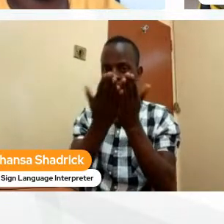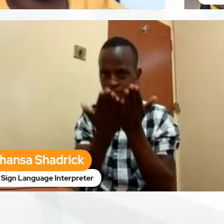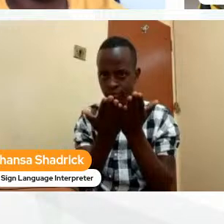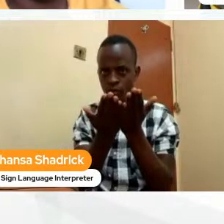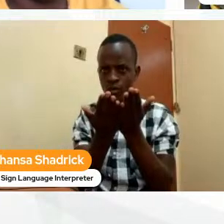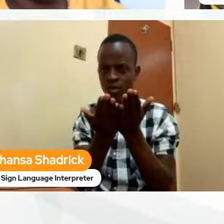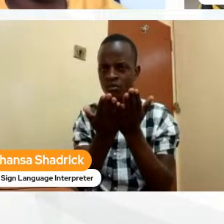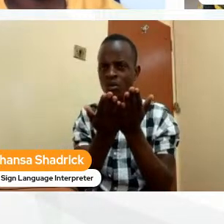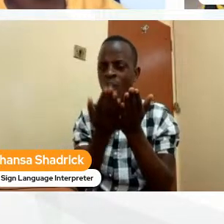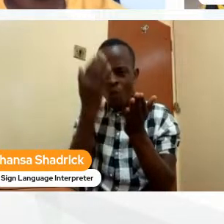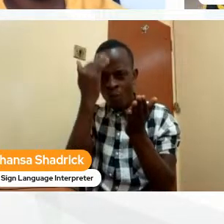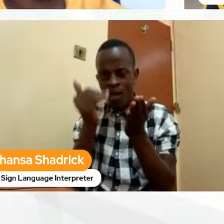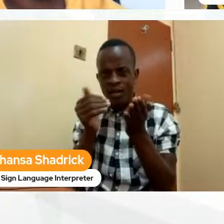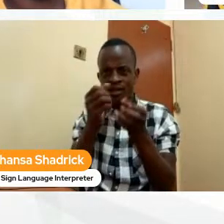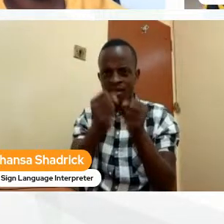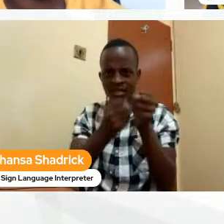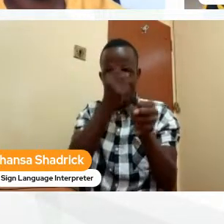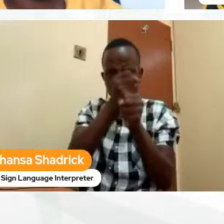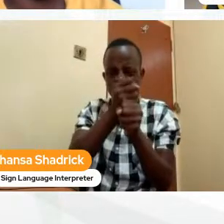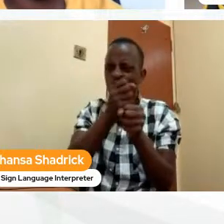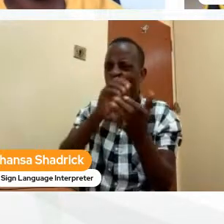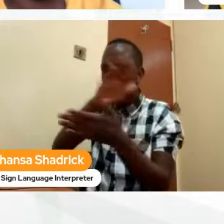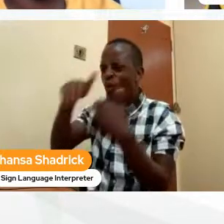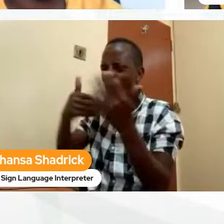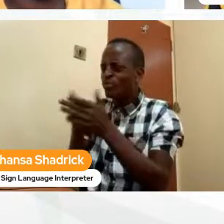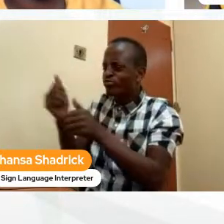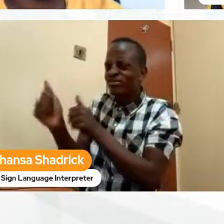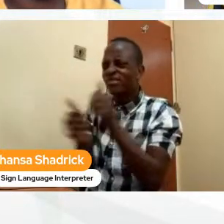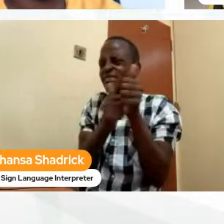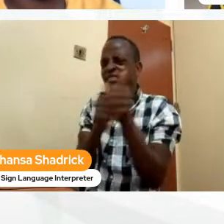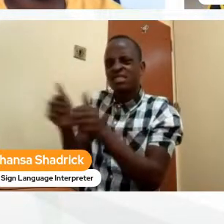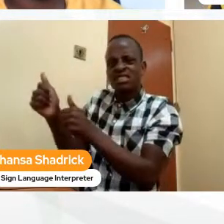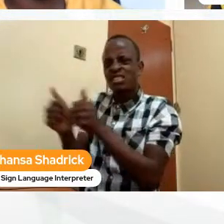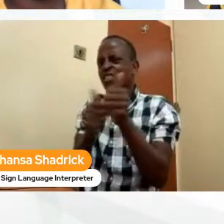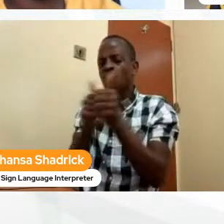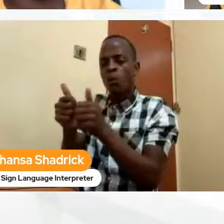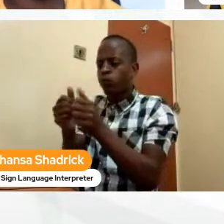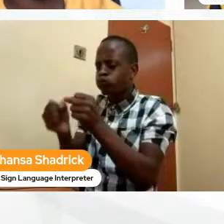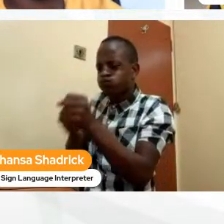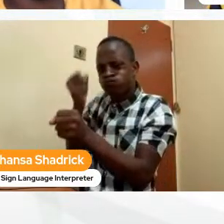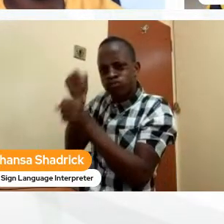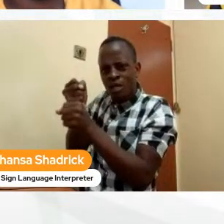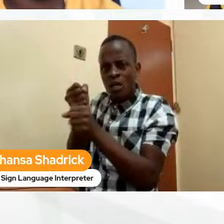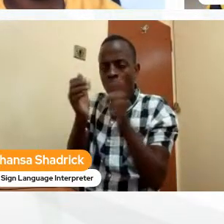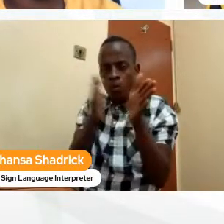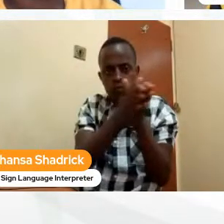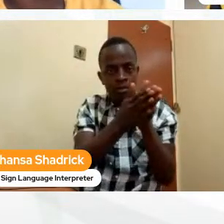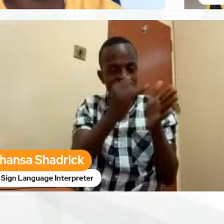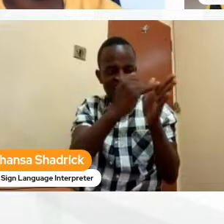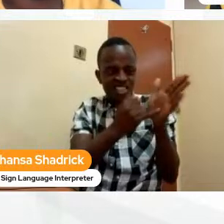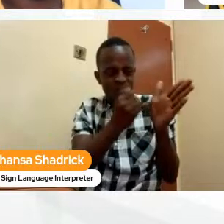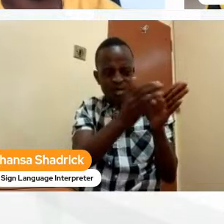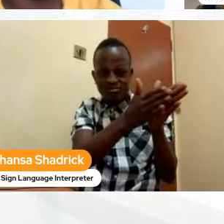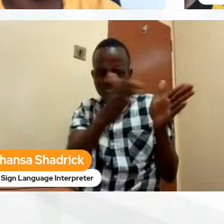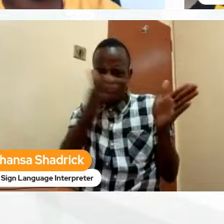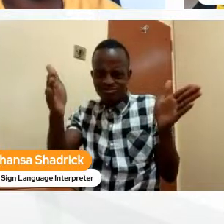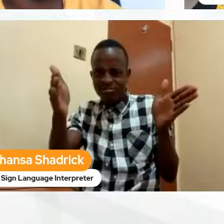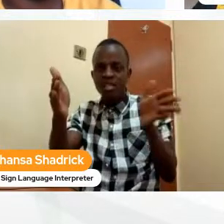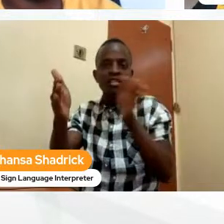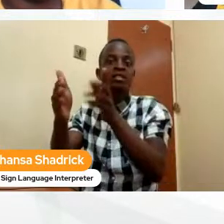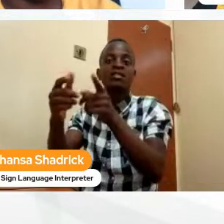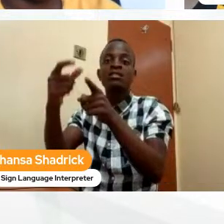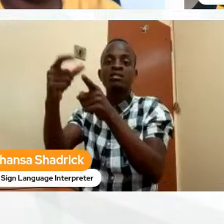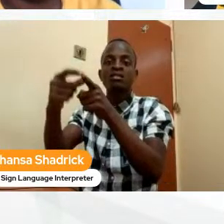document the events that take place in every year during the Indabas. Like so far, we have done the